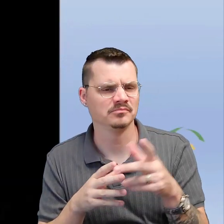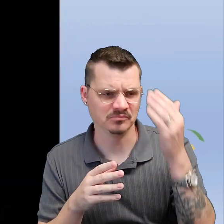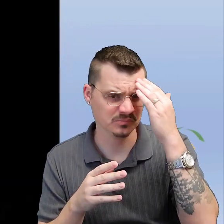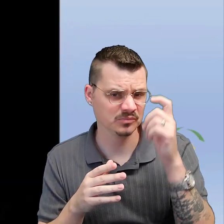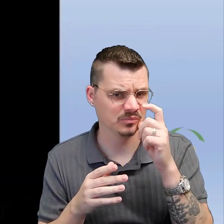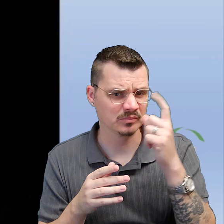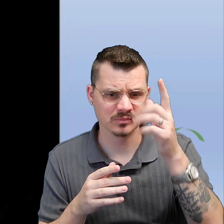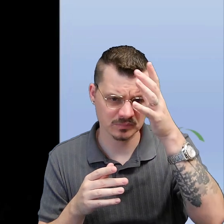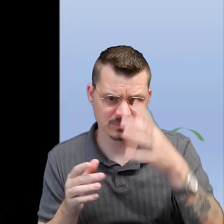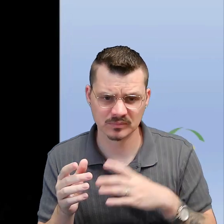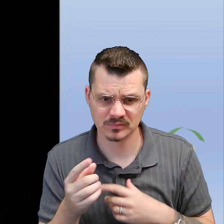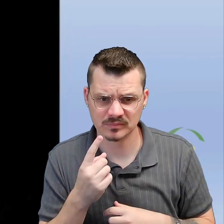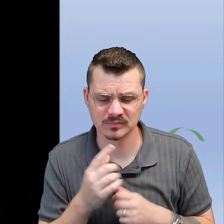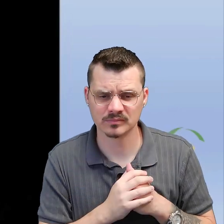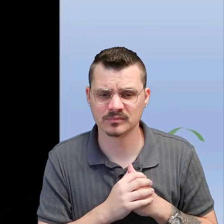anybody remember this guy?